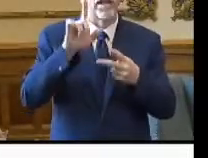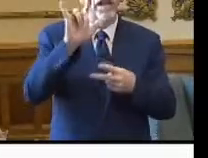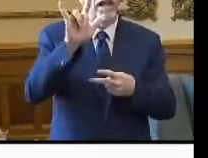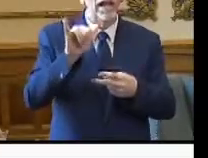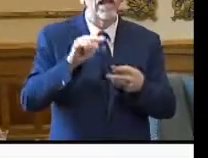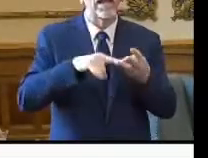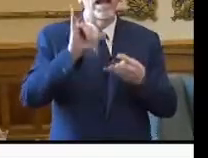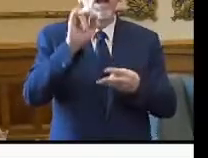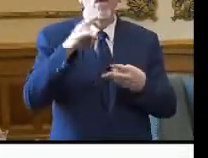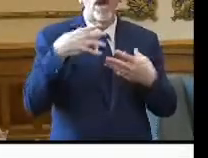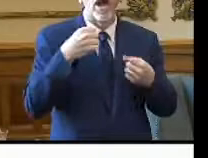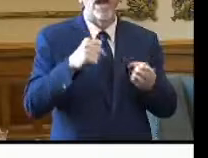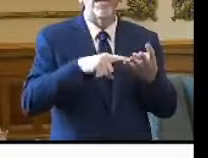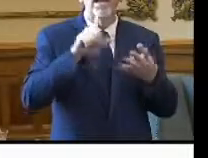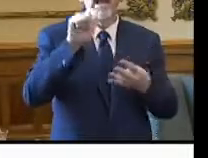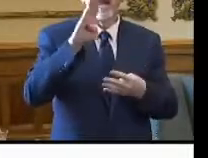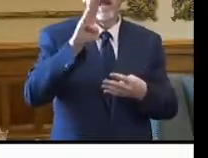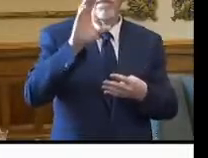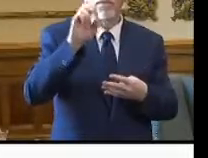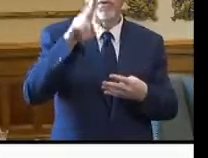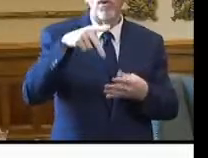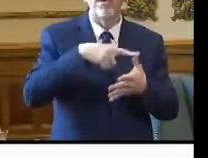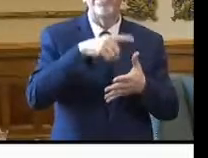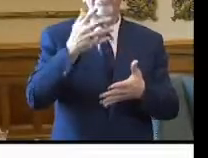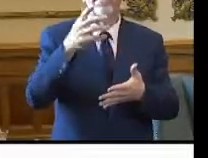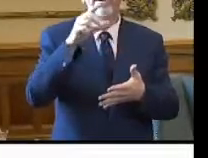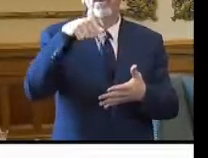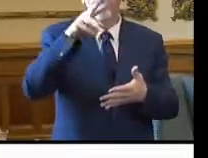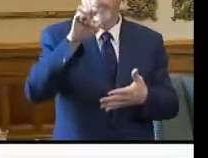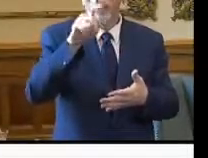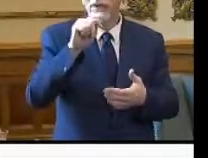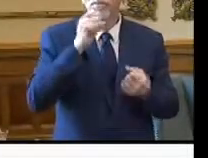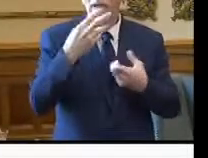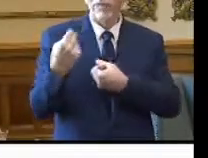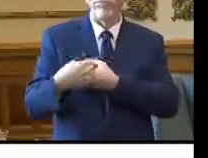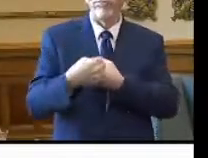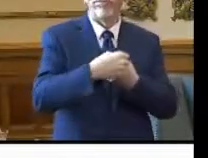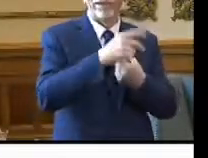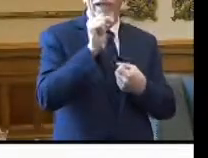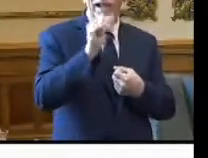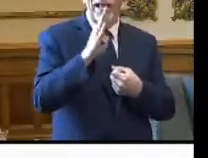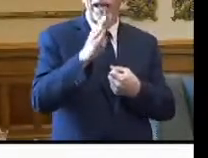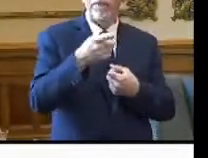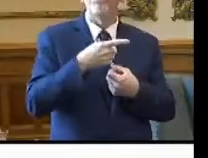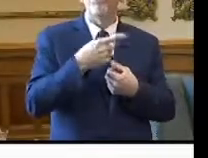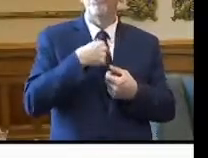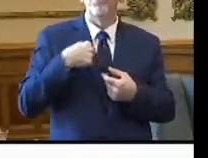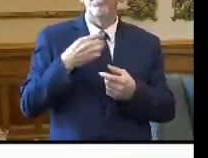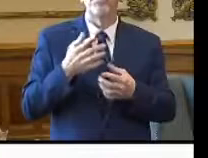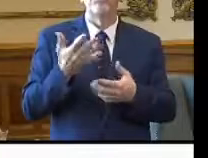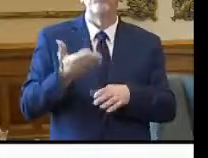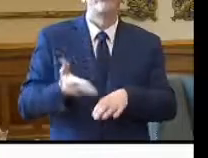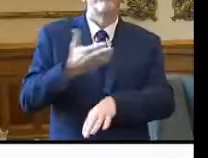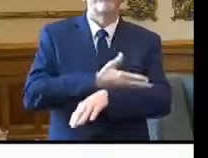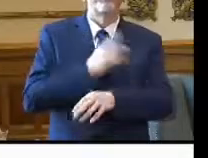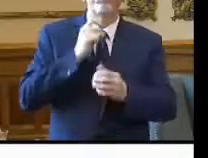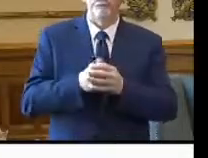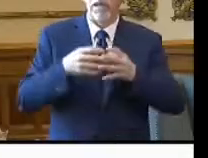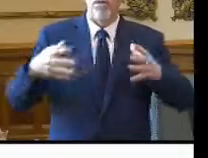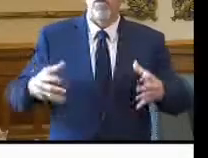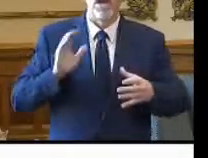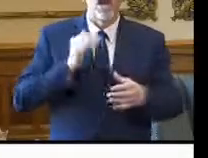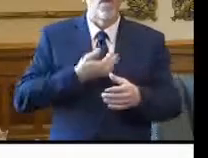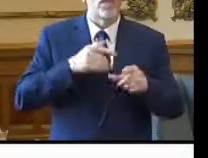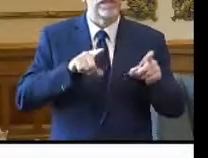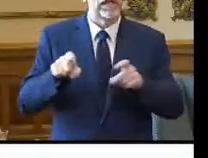Health, LabCorp, and Quest testing. As all of these labs have come on board, we have been able to significantly increase our testing. On